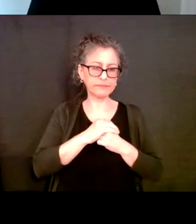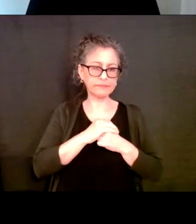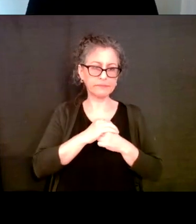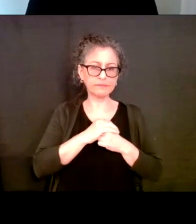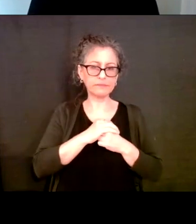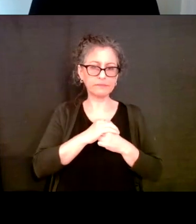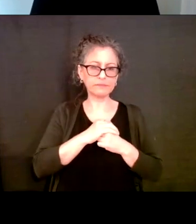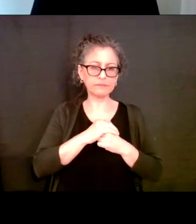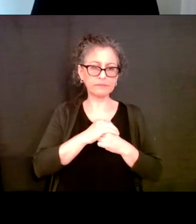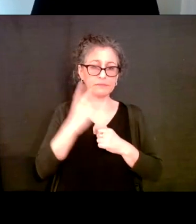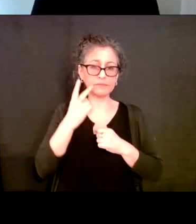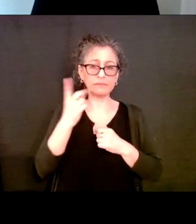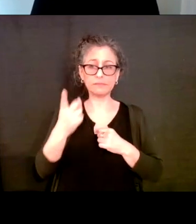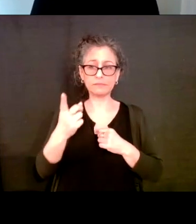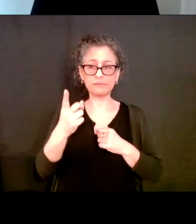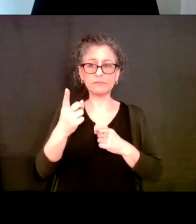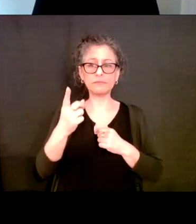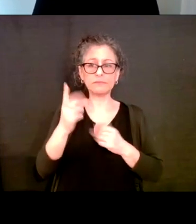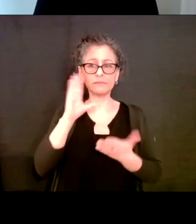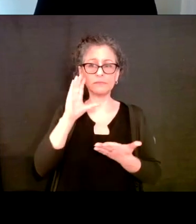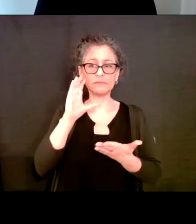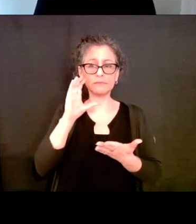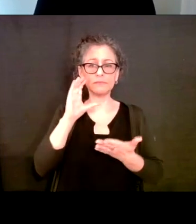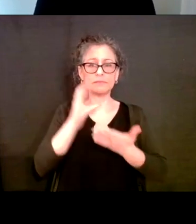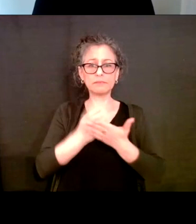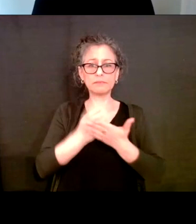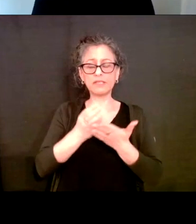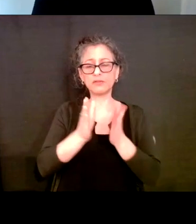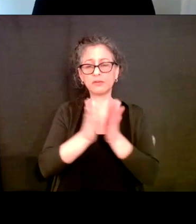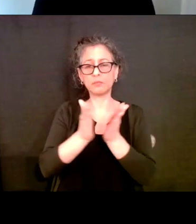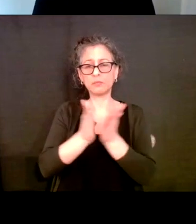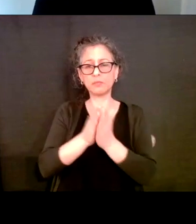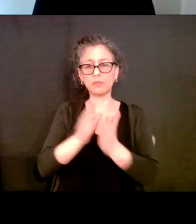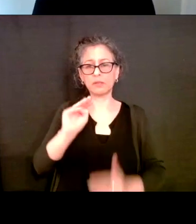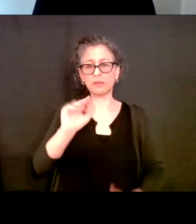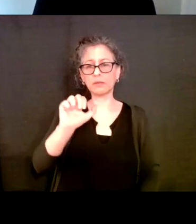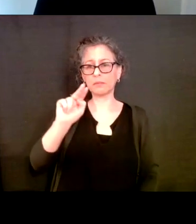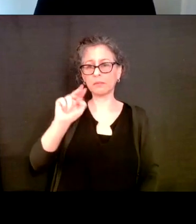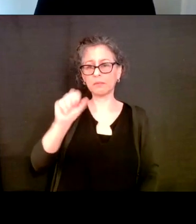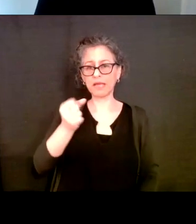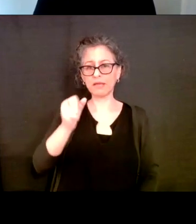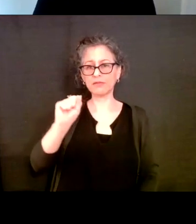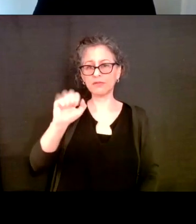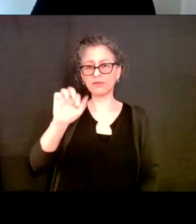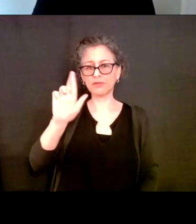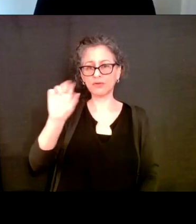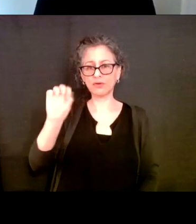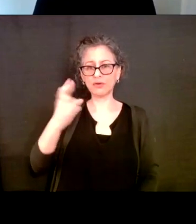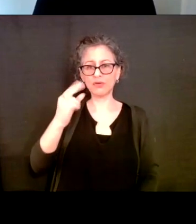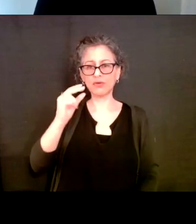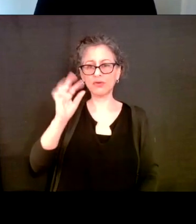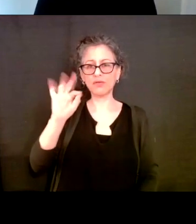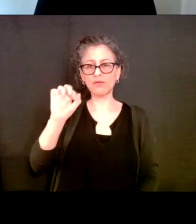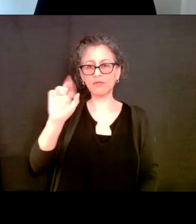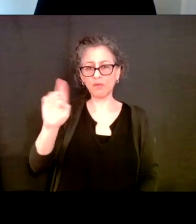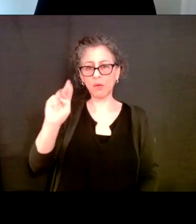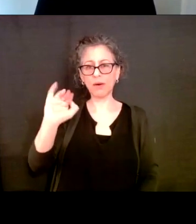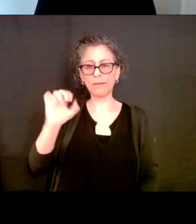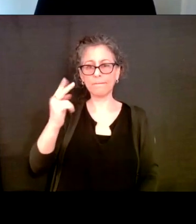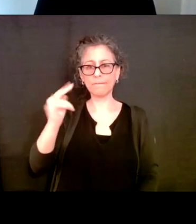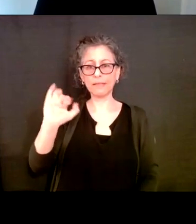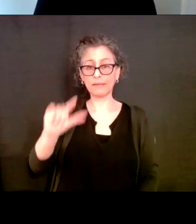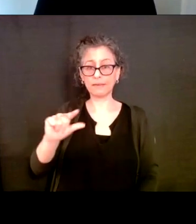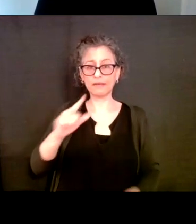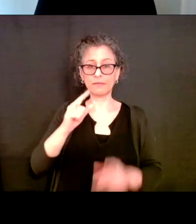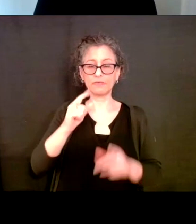here a picture of Viktor Frankl's book, Man's Search for Meaning, and it has a bird pictured on a piece of barbed